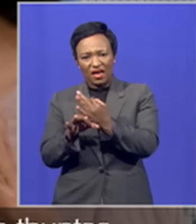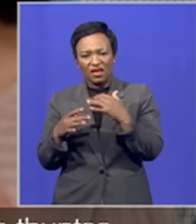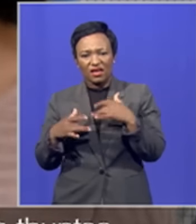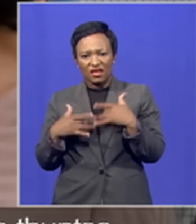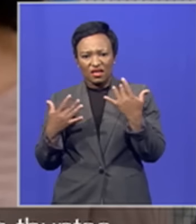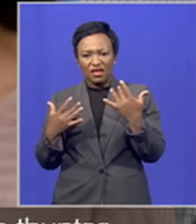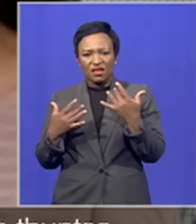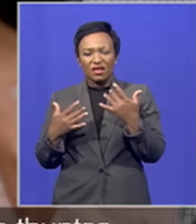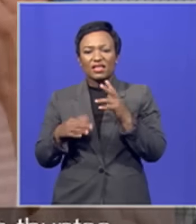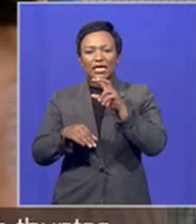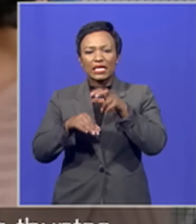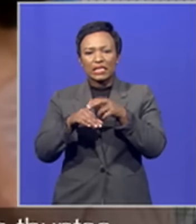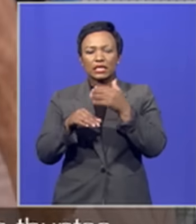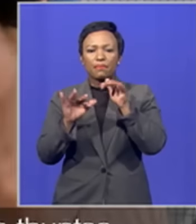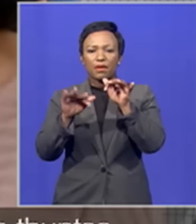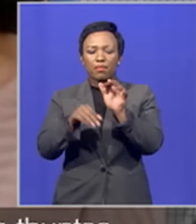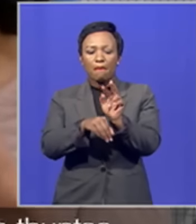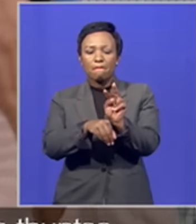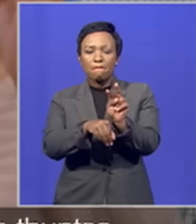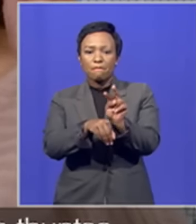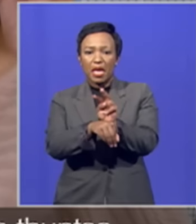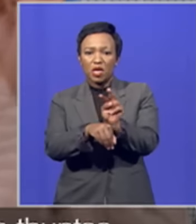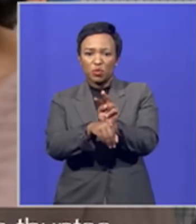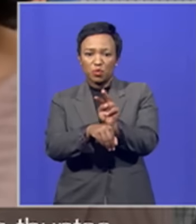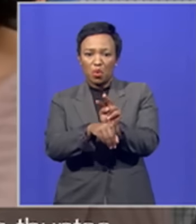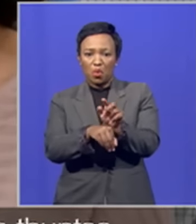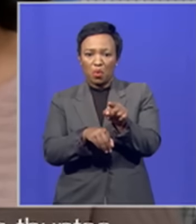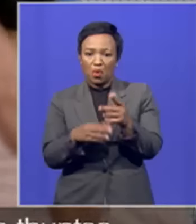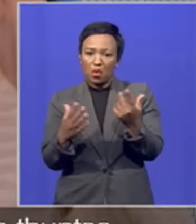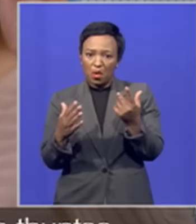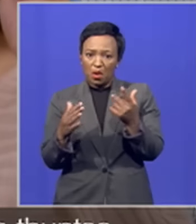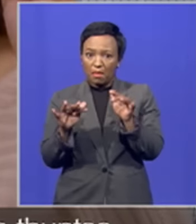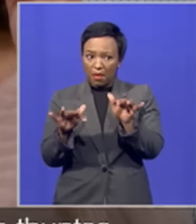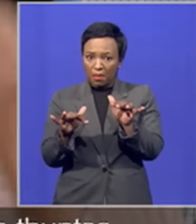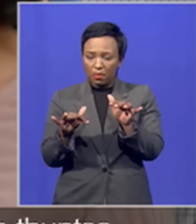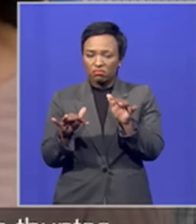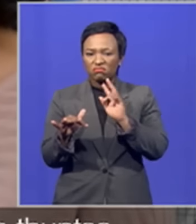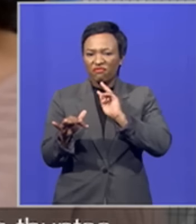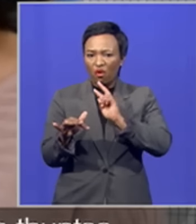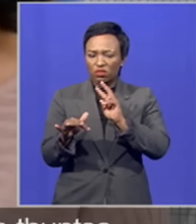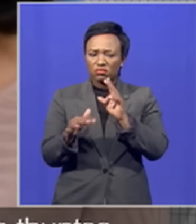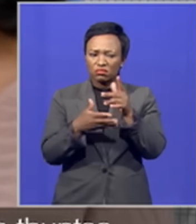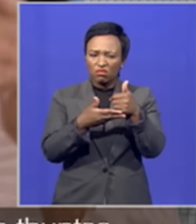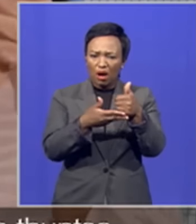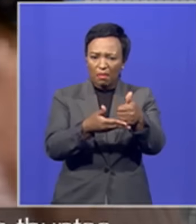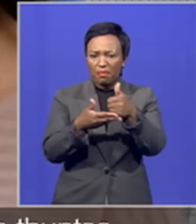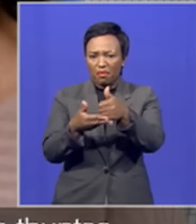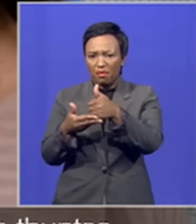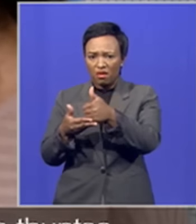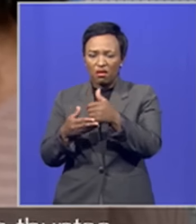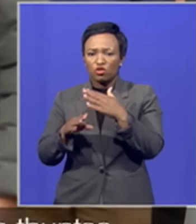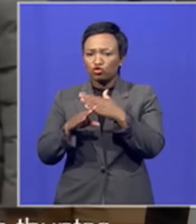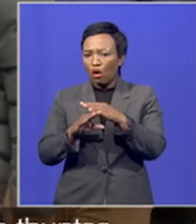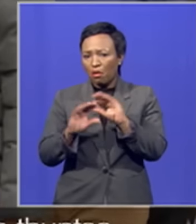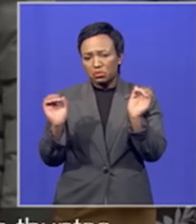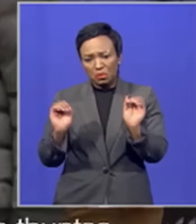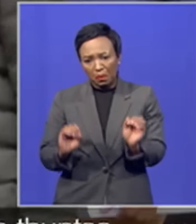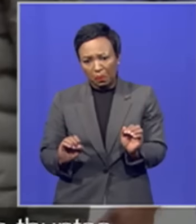need mentors. They need a voice that can help them. There's no jobs for